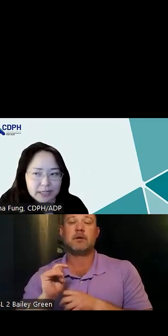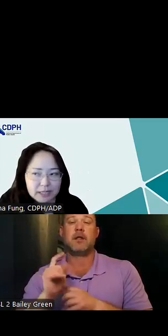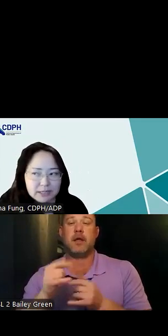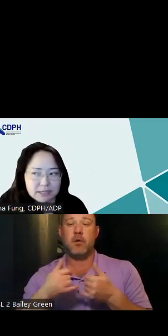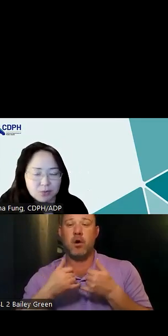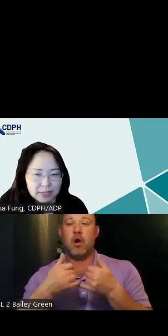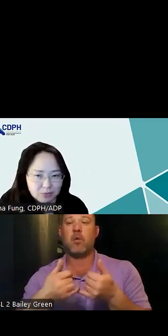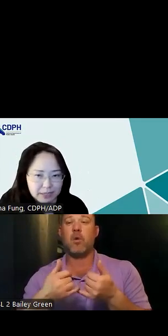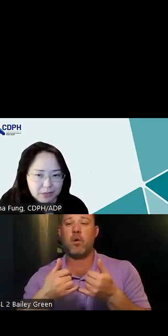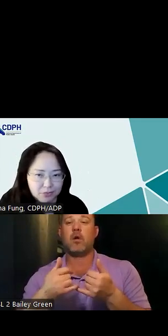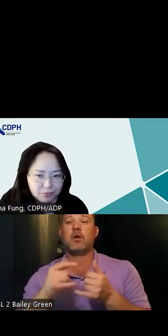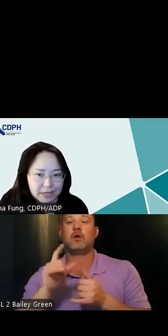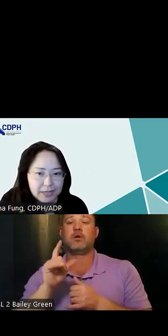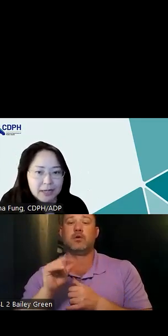awarded